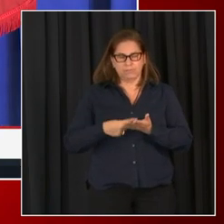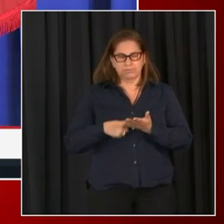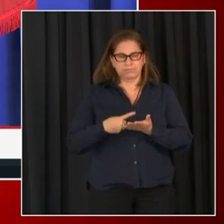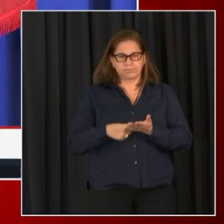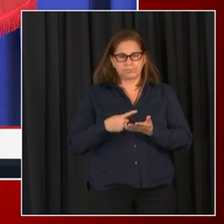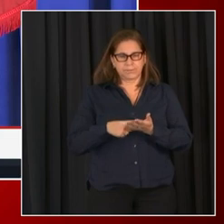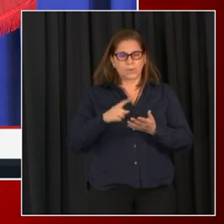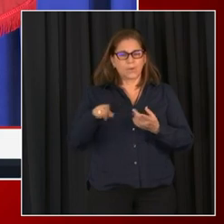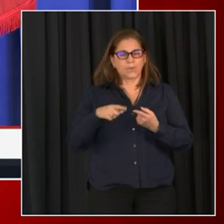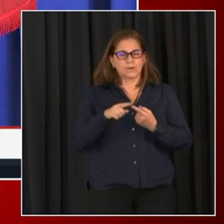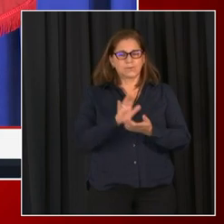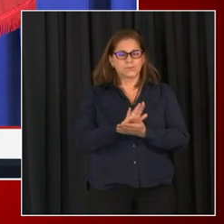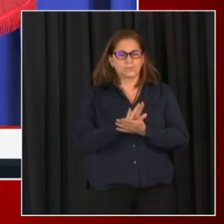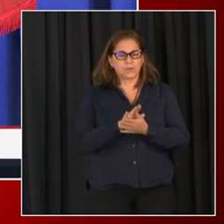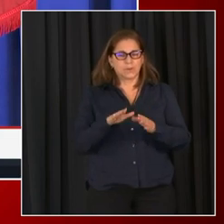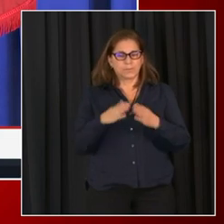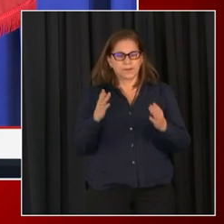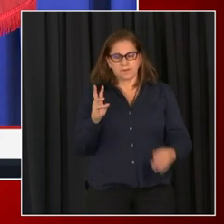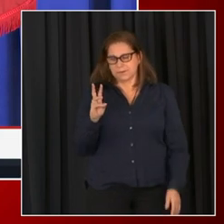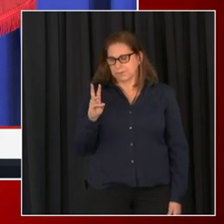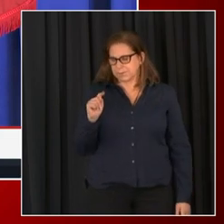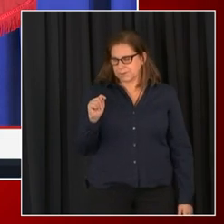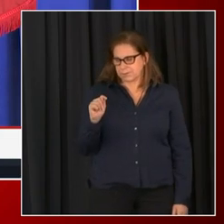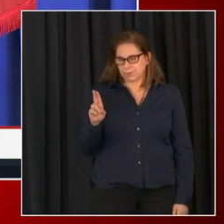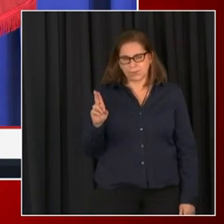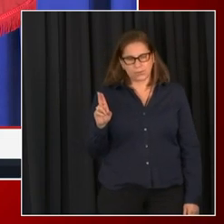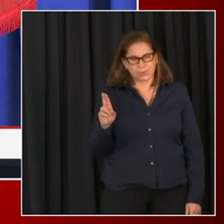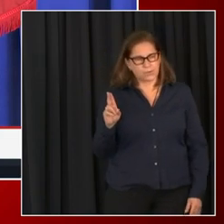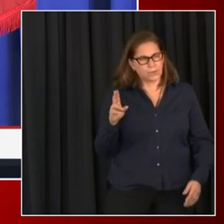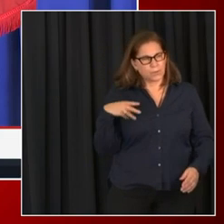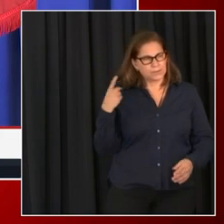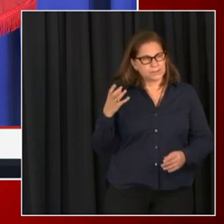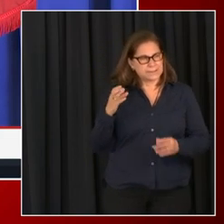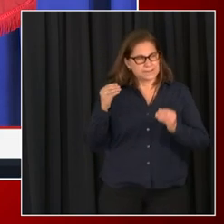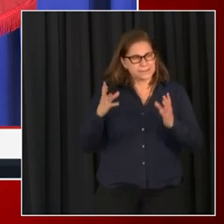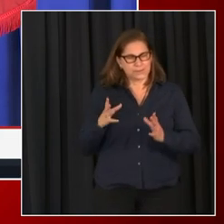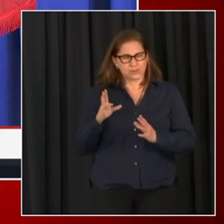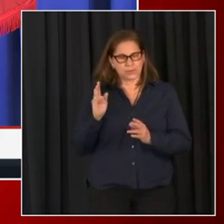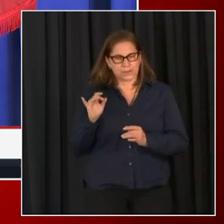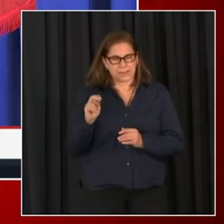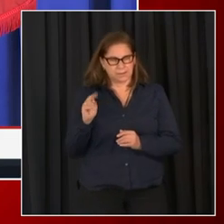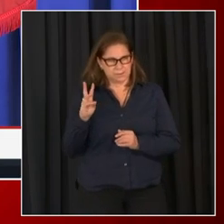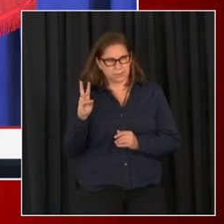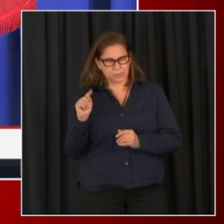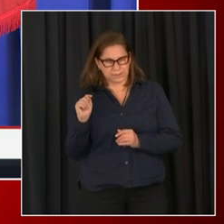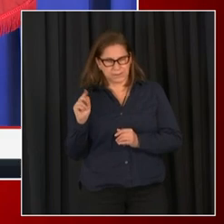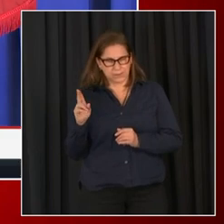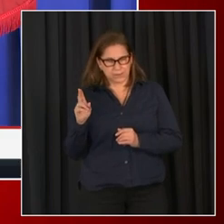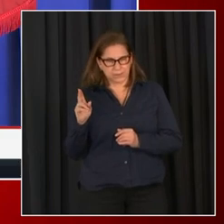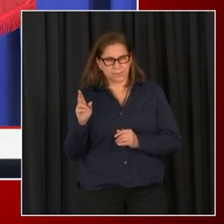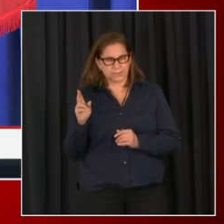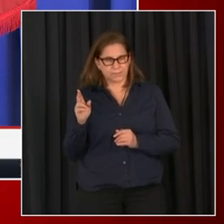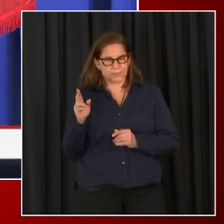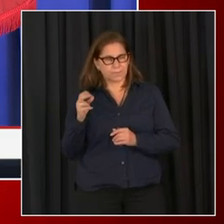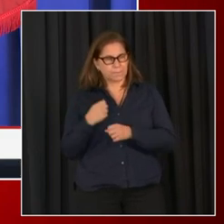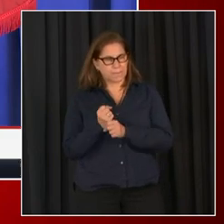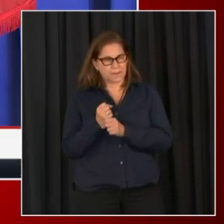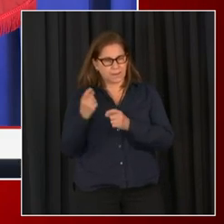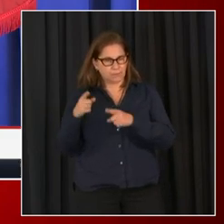the WTU and DC Public Schools about how to reopen.